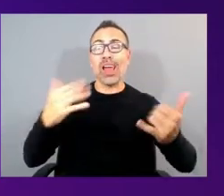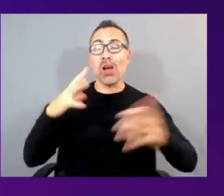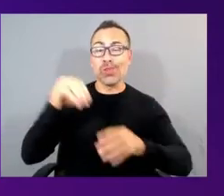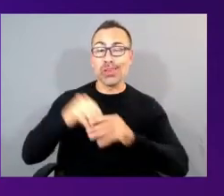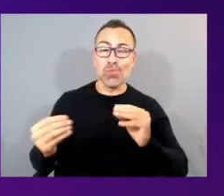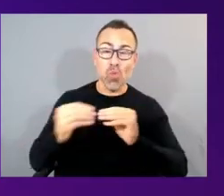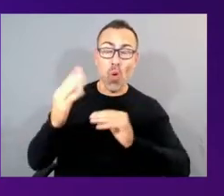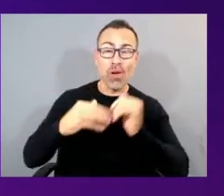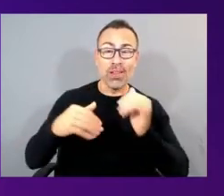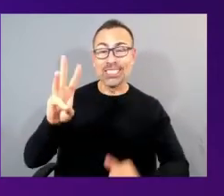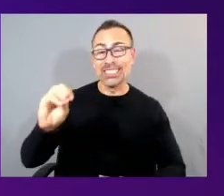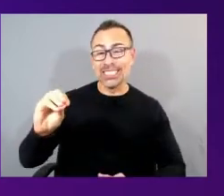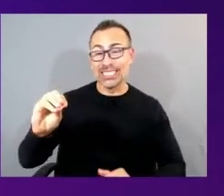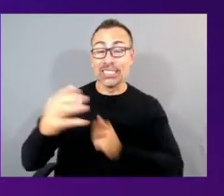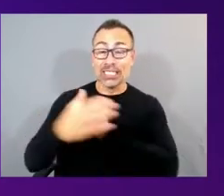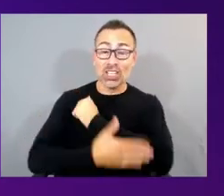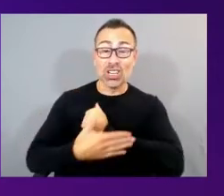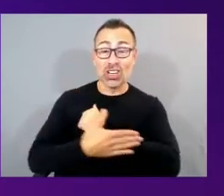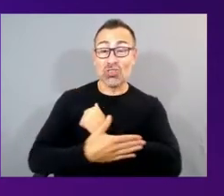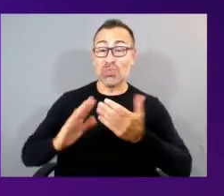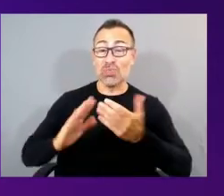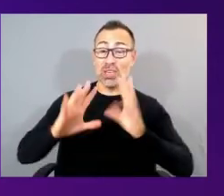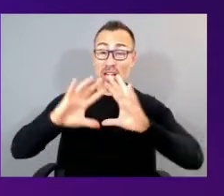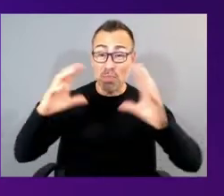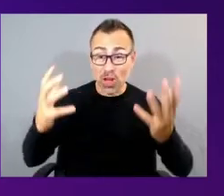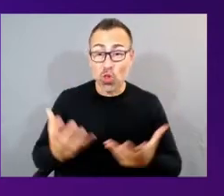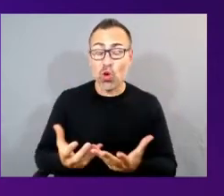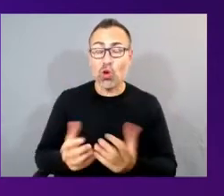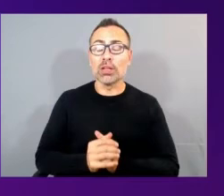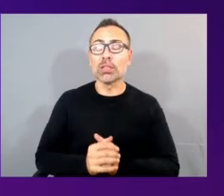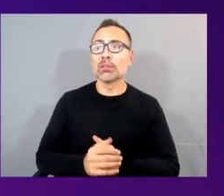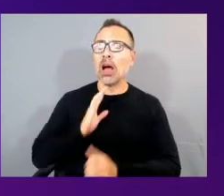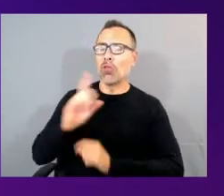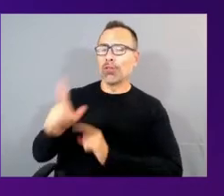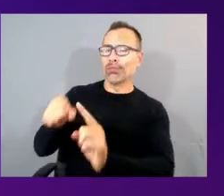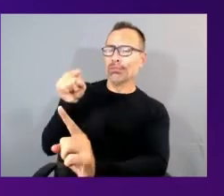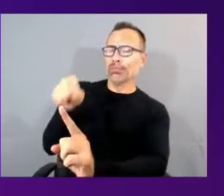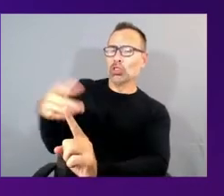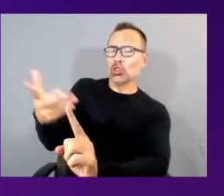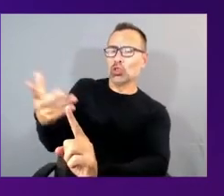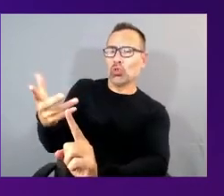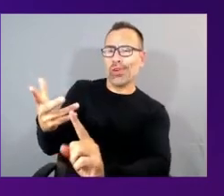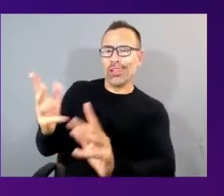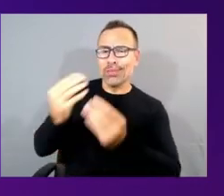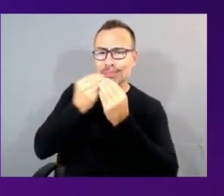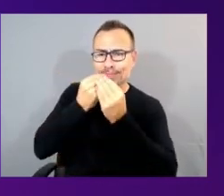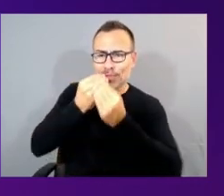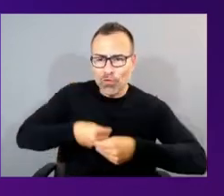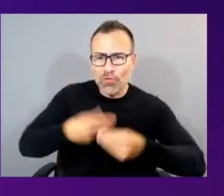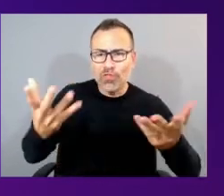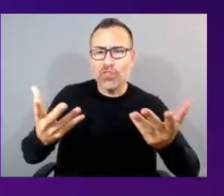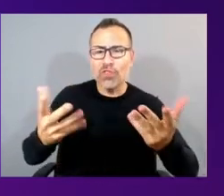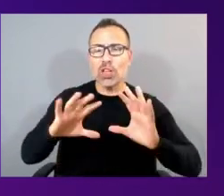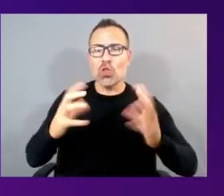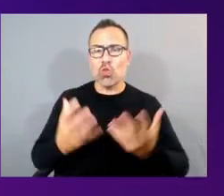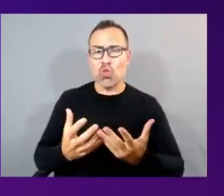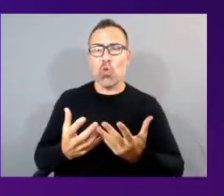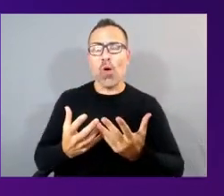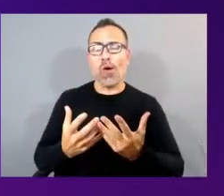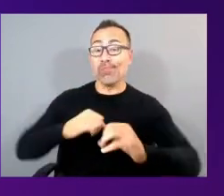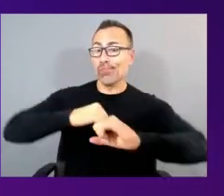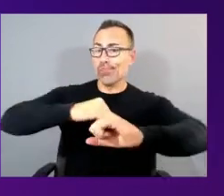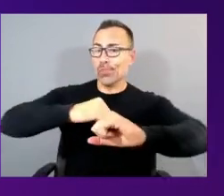and protect the planet, and this is reflected in our strategy through initiatives promoting climate-friendly crop nutrition, clean